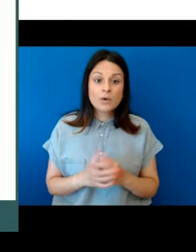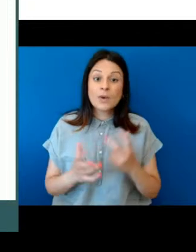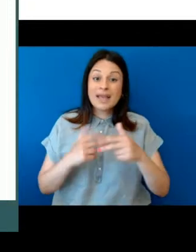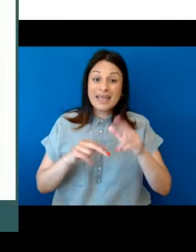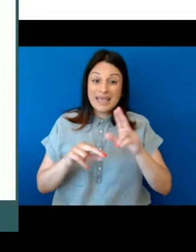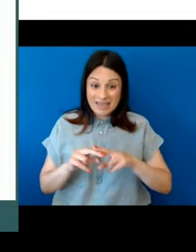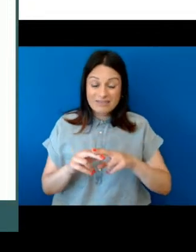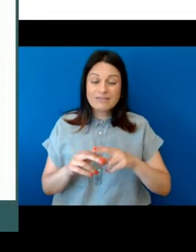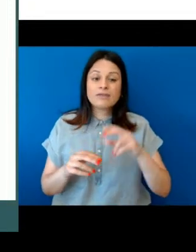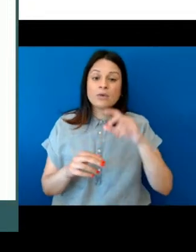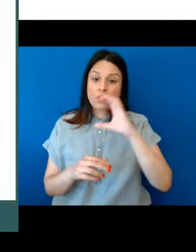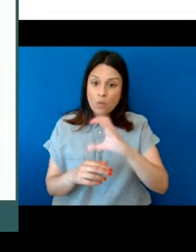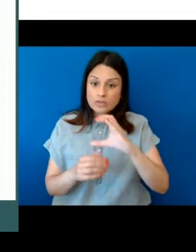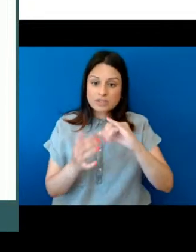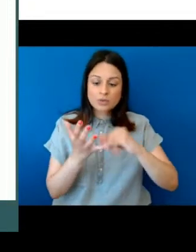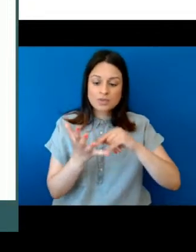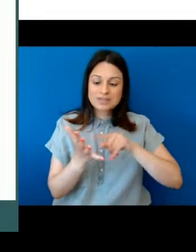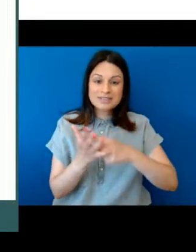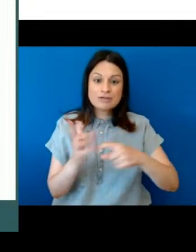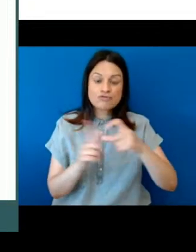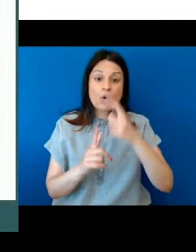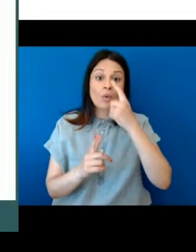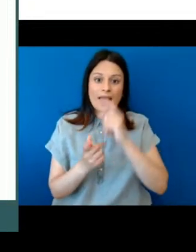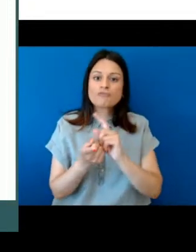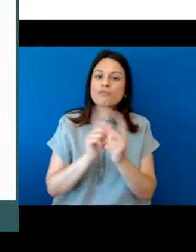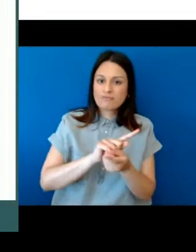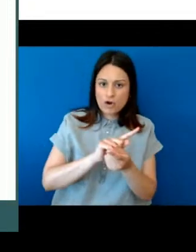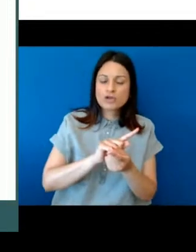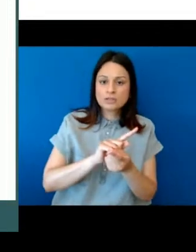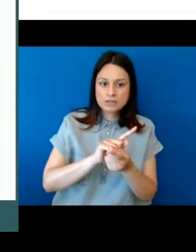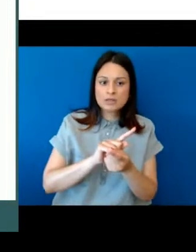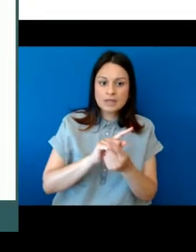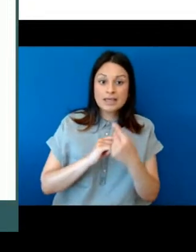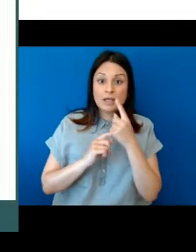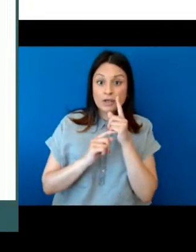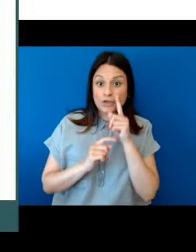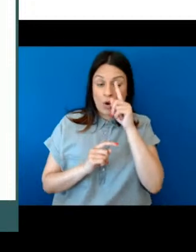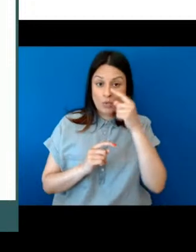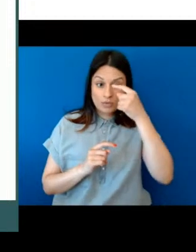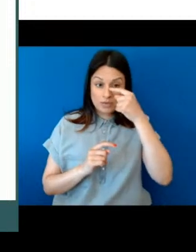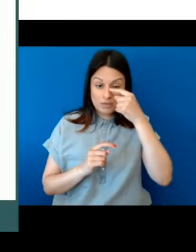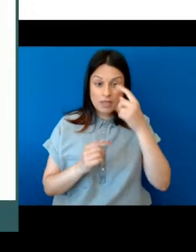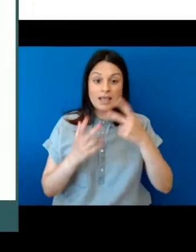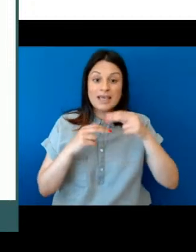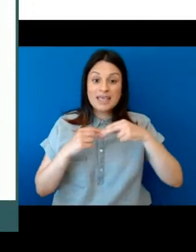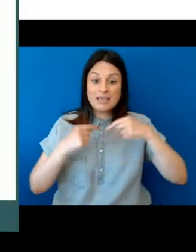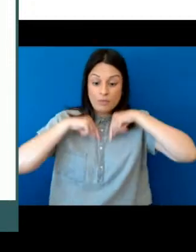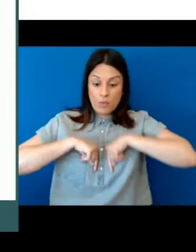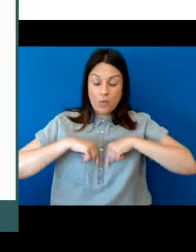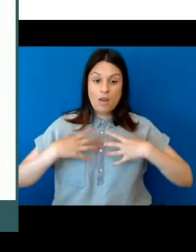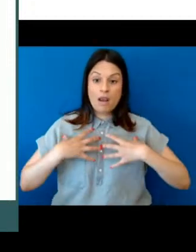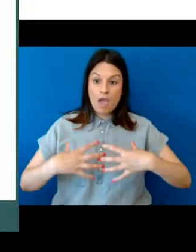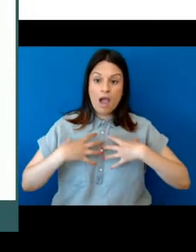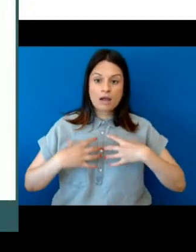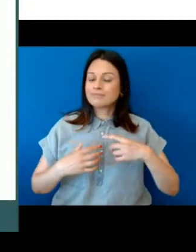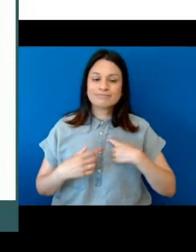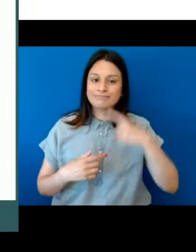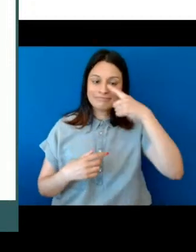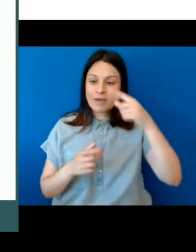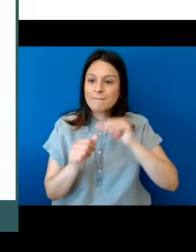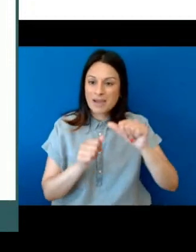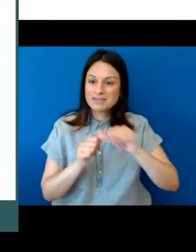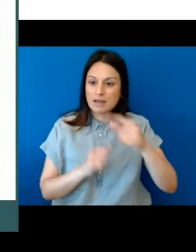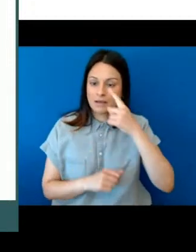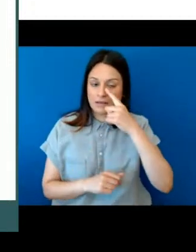more effective at reversing this than putting corticosteroid into the lungs. And this is probably because